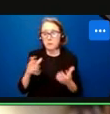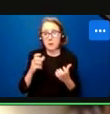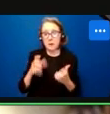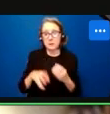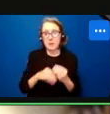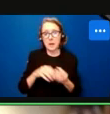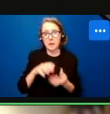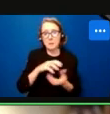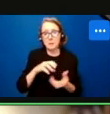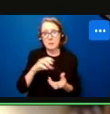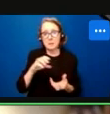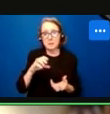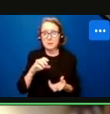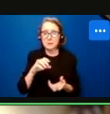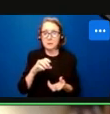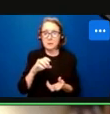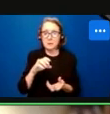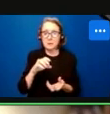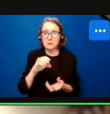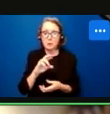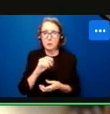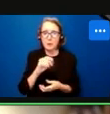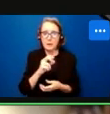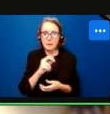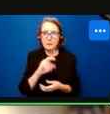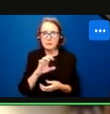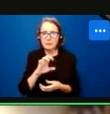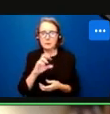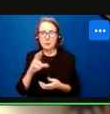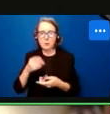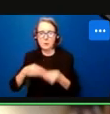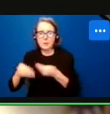organics or recycling, that can be added for an additional fee.